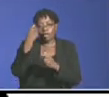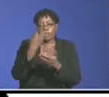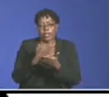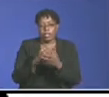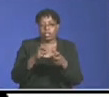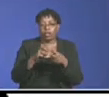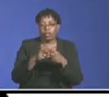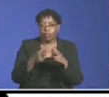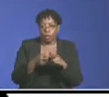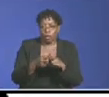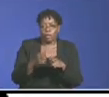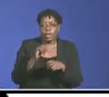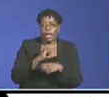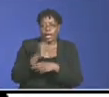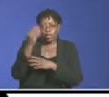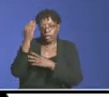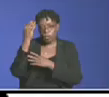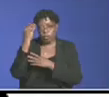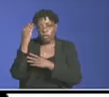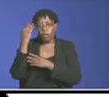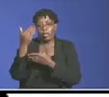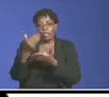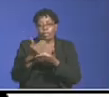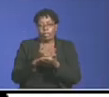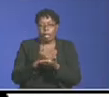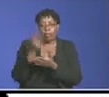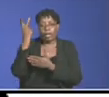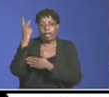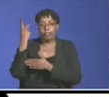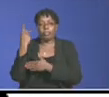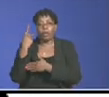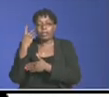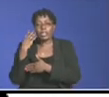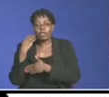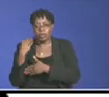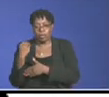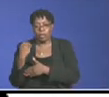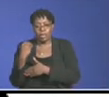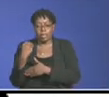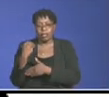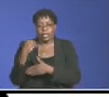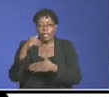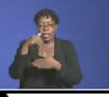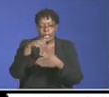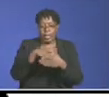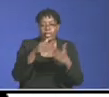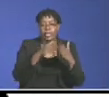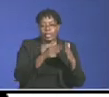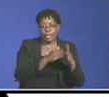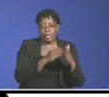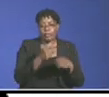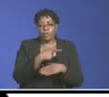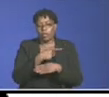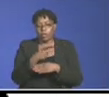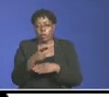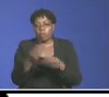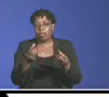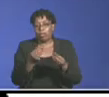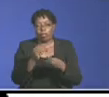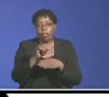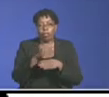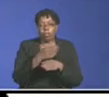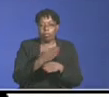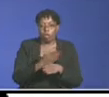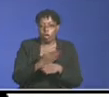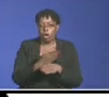challenges as well that I am mindful of that so many parents are experiencing inside our inner city. Those from unemployment